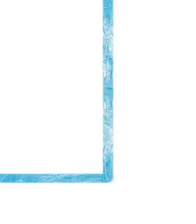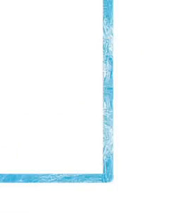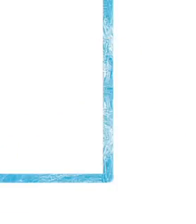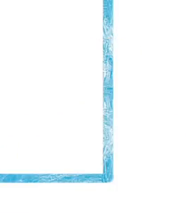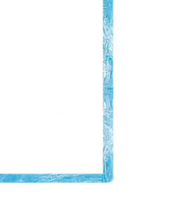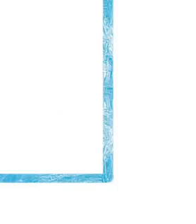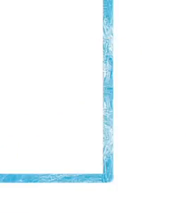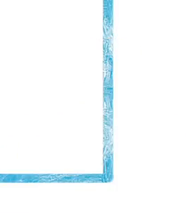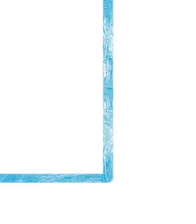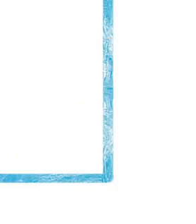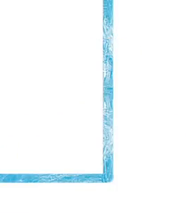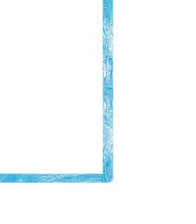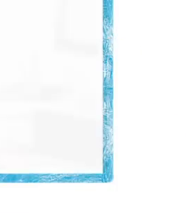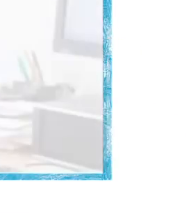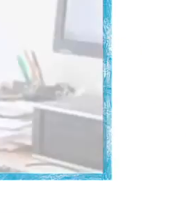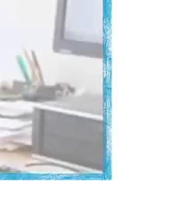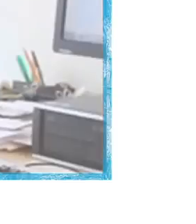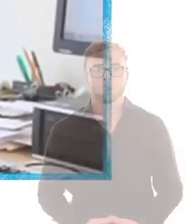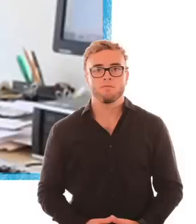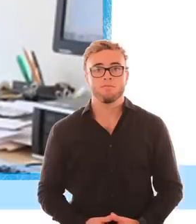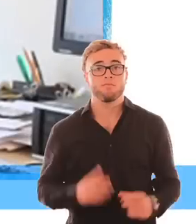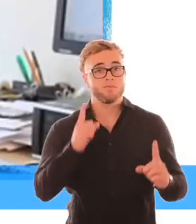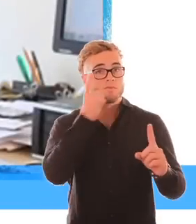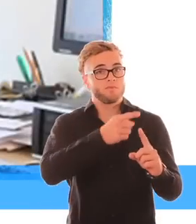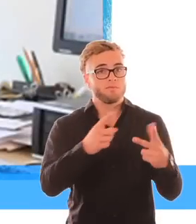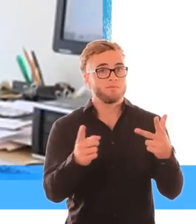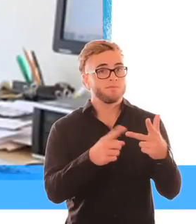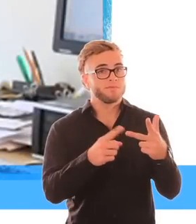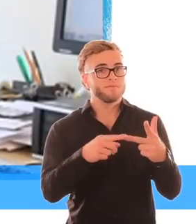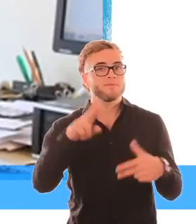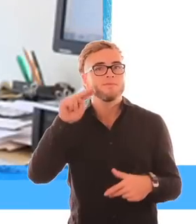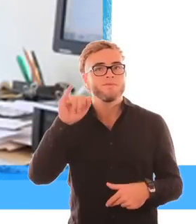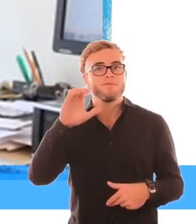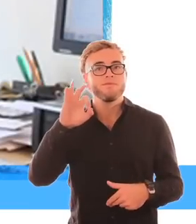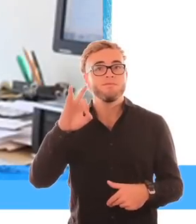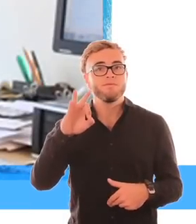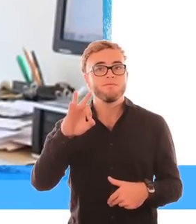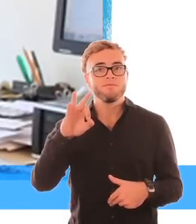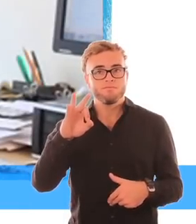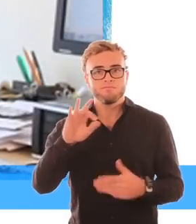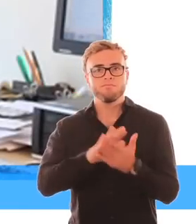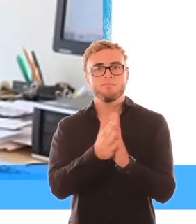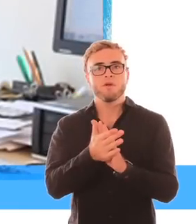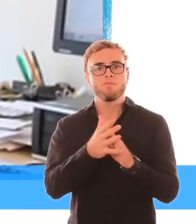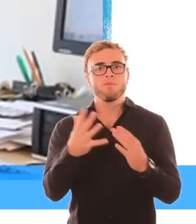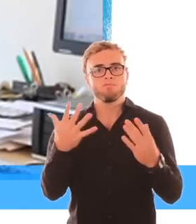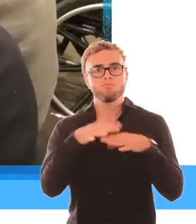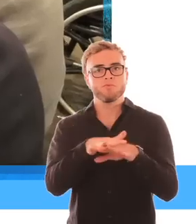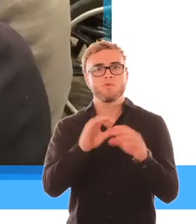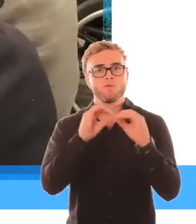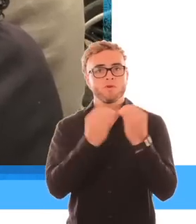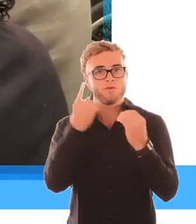Richard Bridle, Director of Human Resources, UNICEF. The third goal is for UNICEF to be an inclusive organisation for